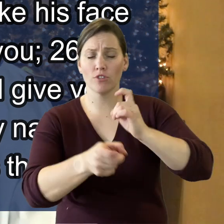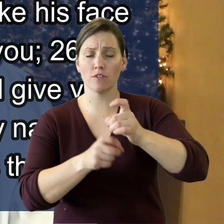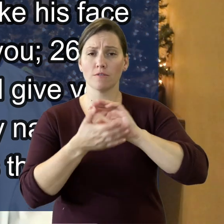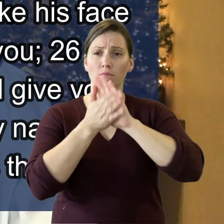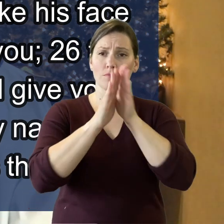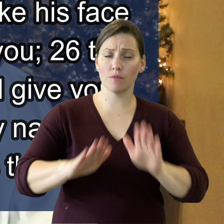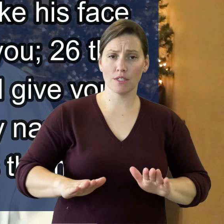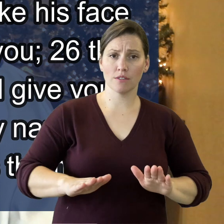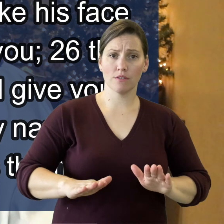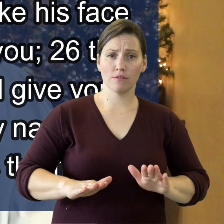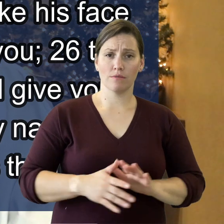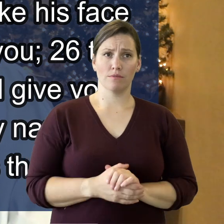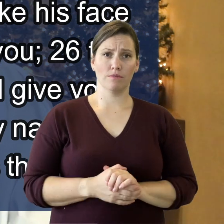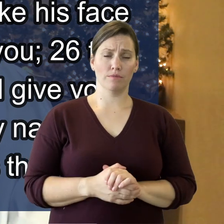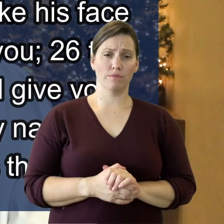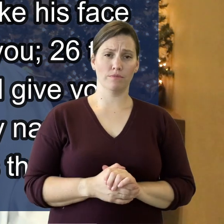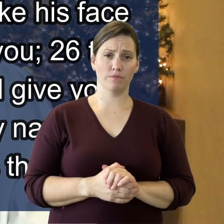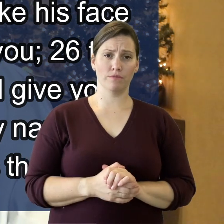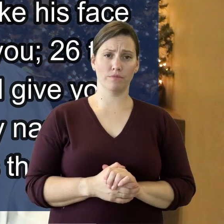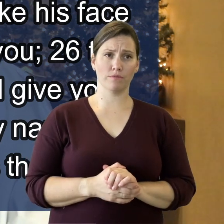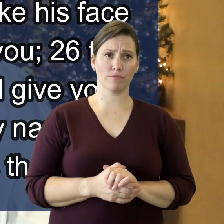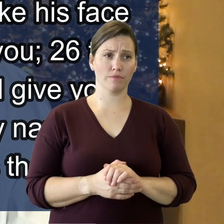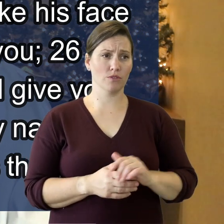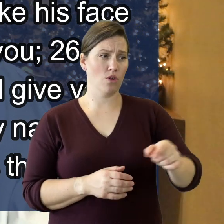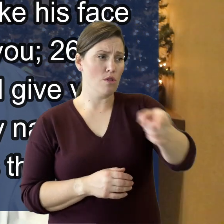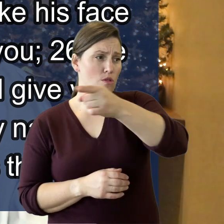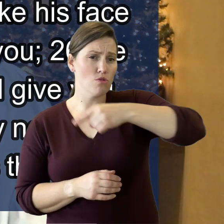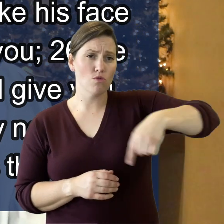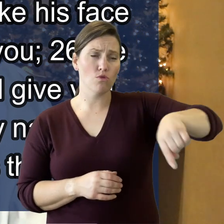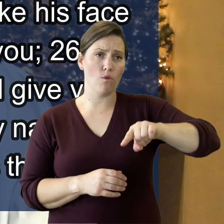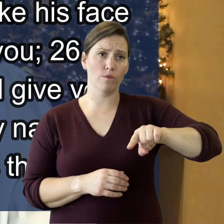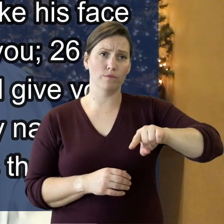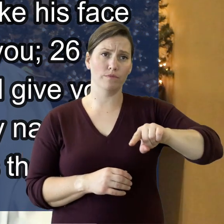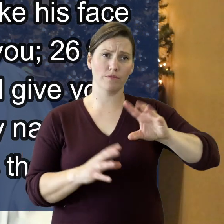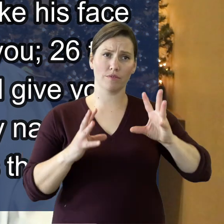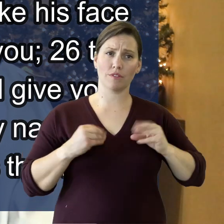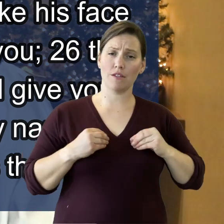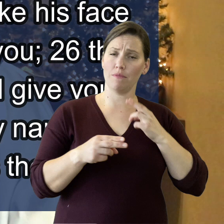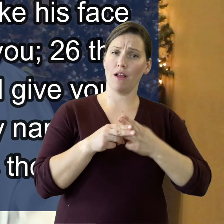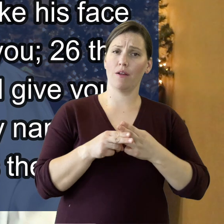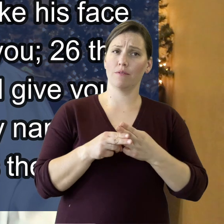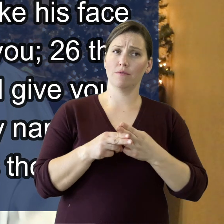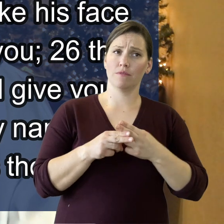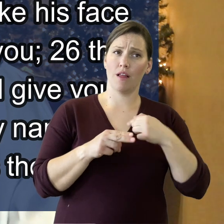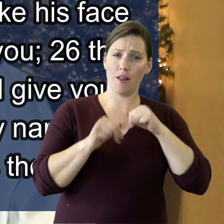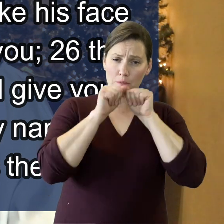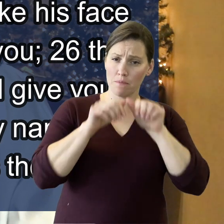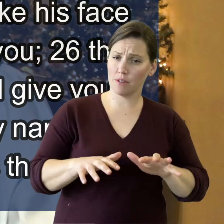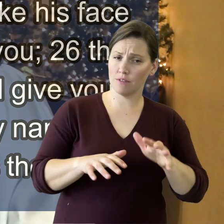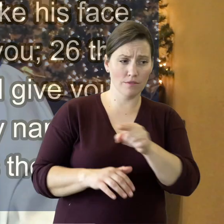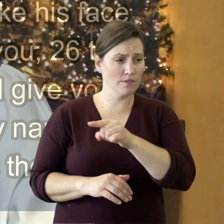you peace. So they will put my name on the Israelites, and I will bless